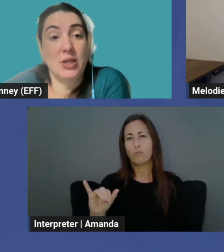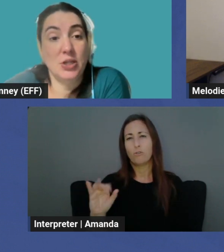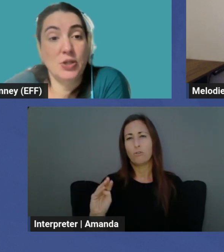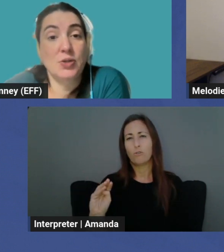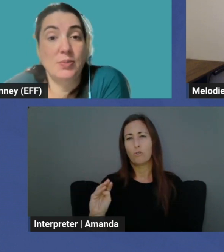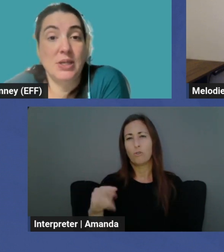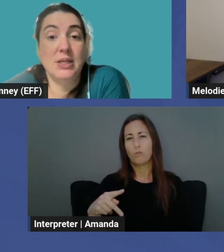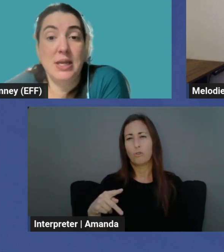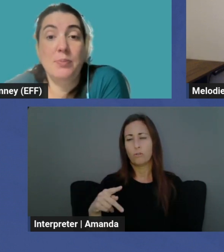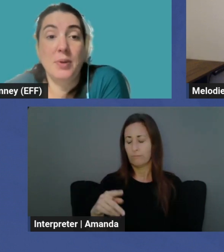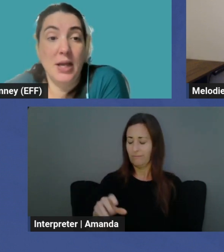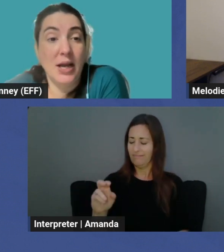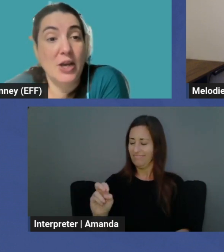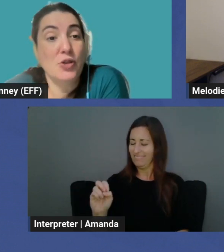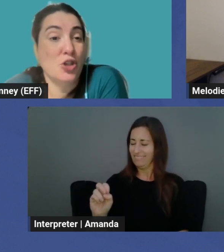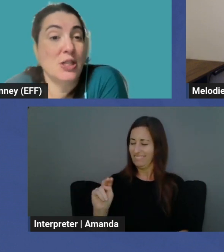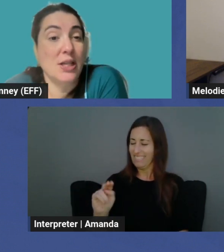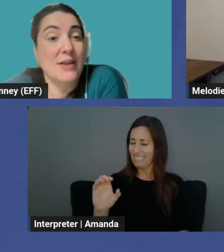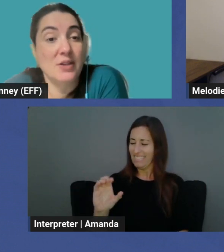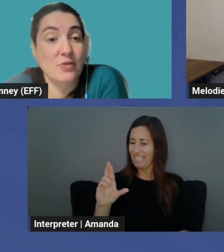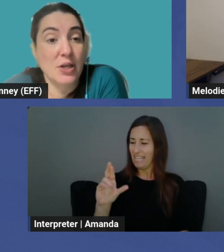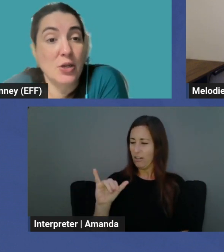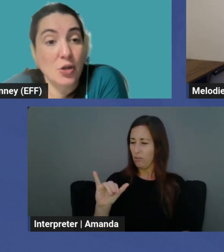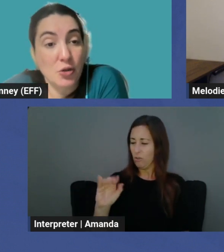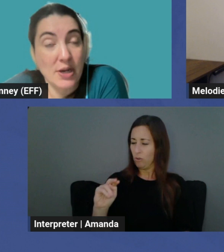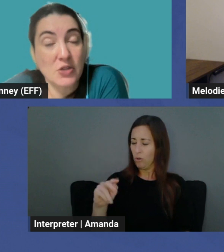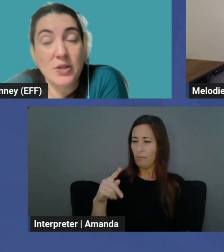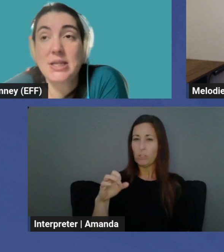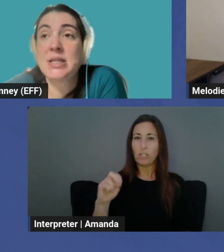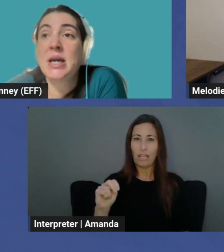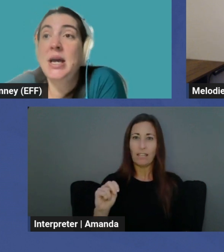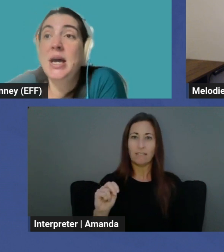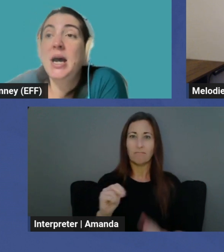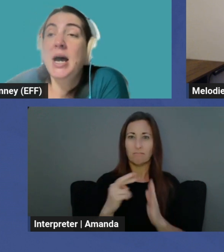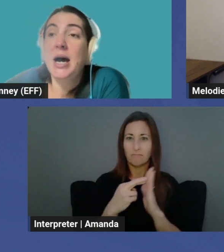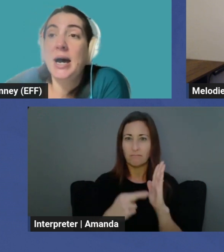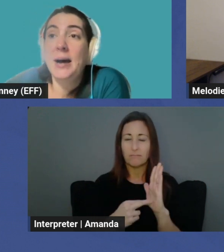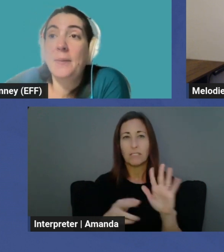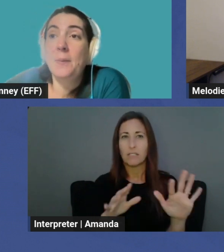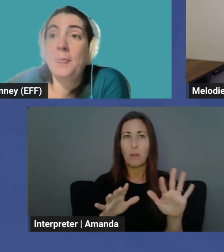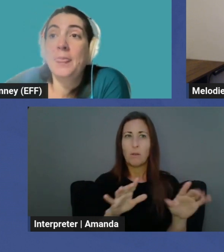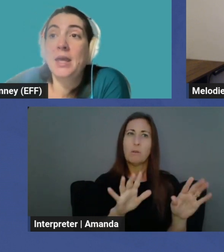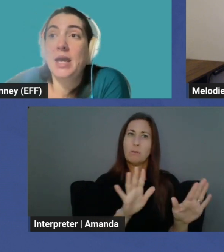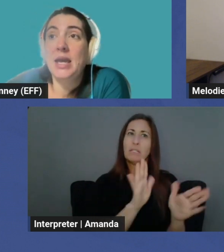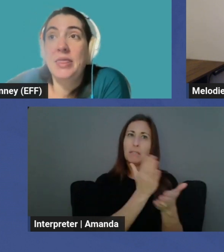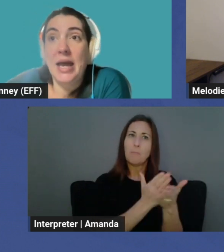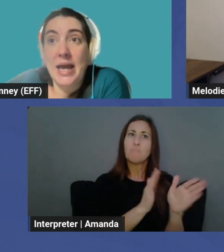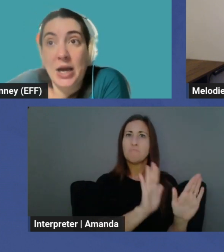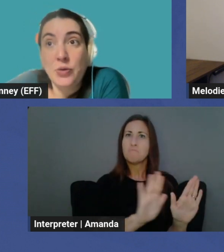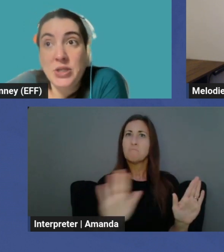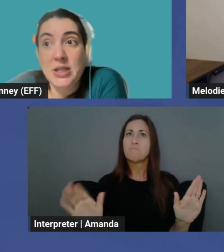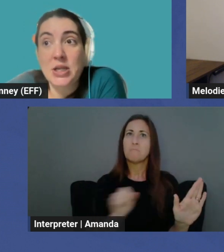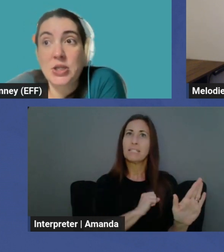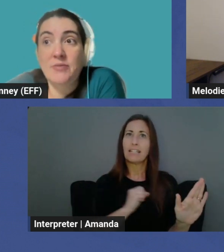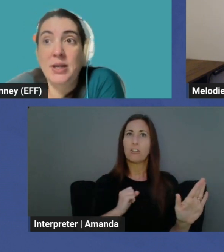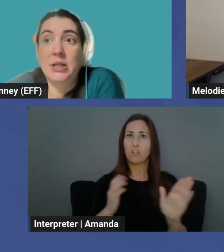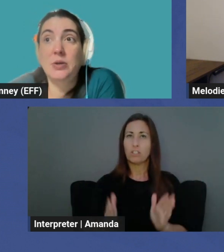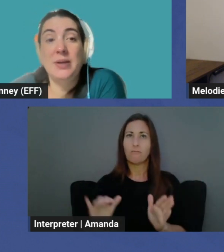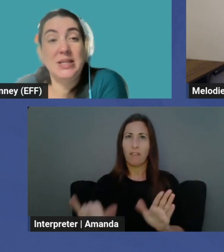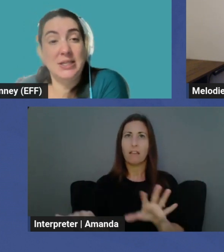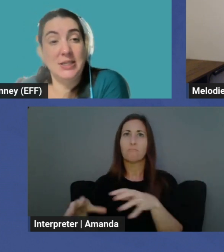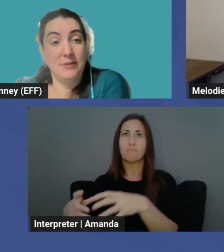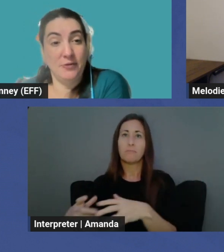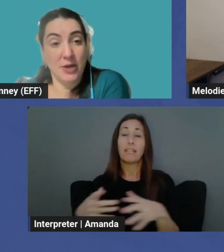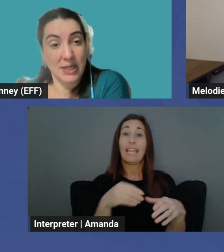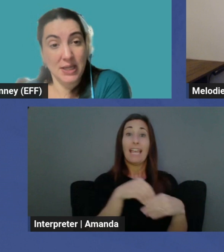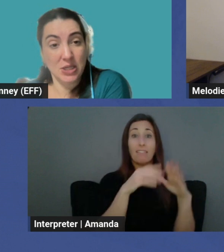So that's also something to keep an eye on. There's just a lot of different threats for this. In the House, things have been a little